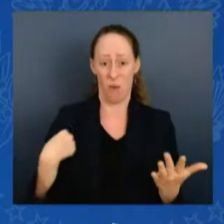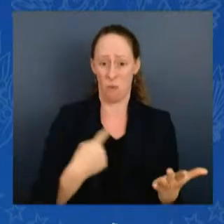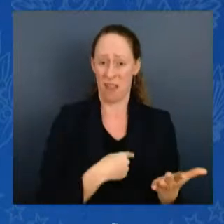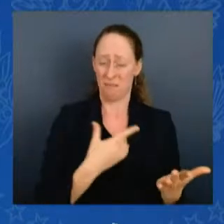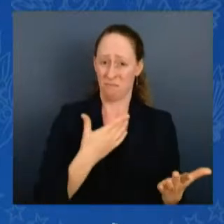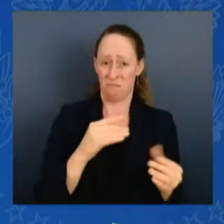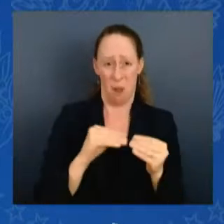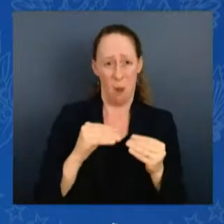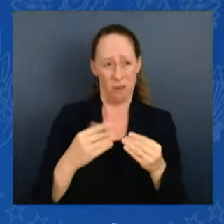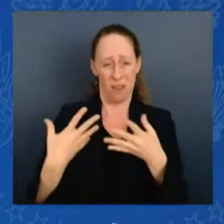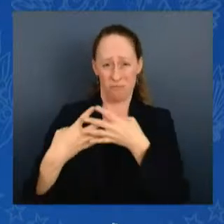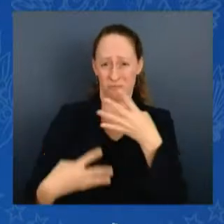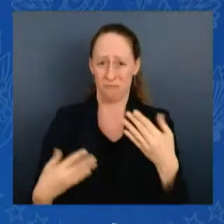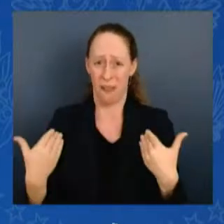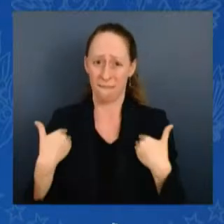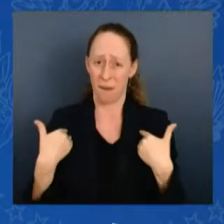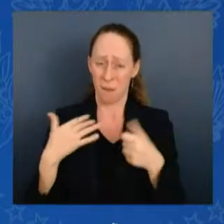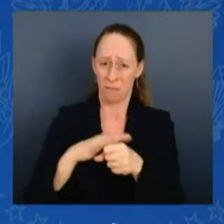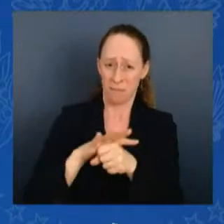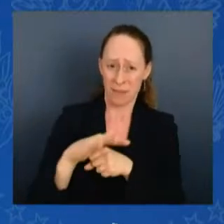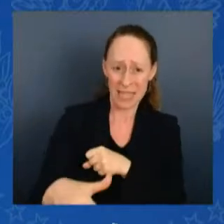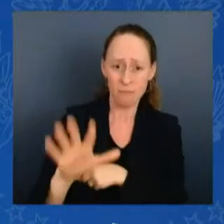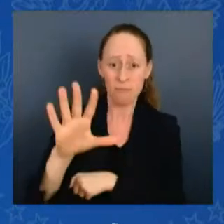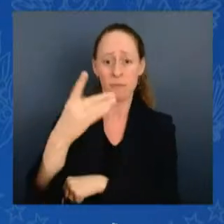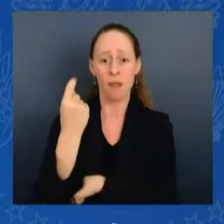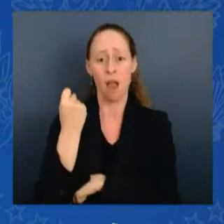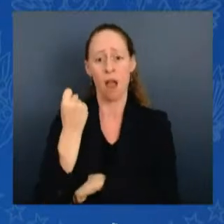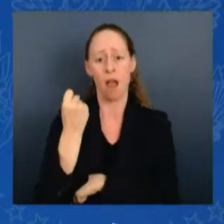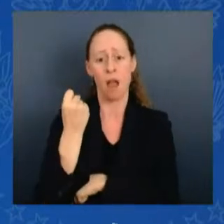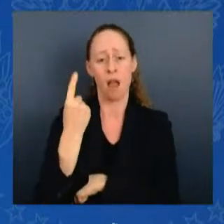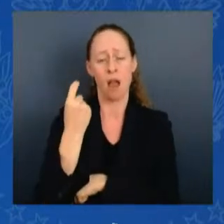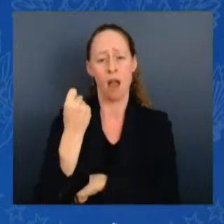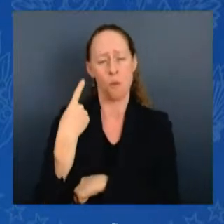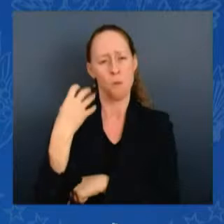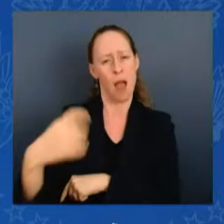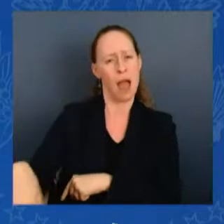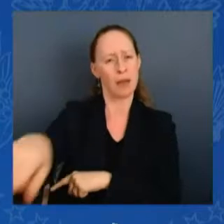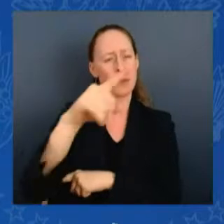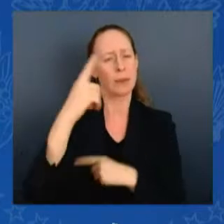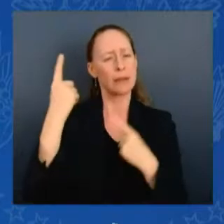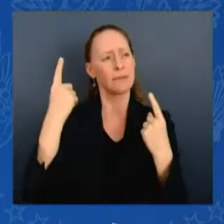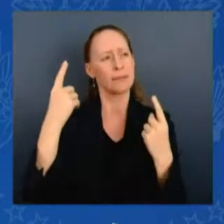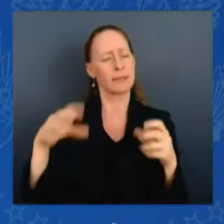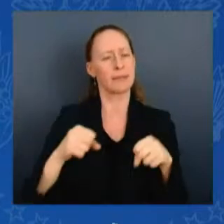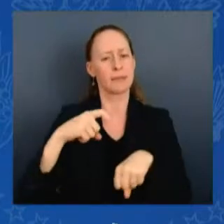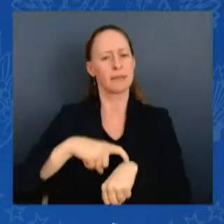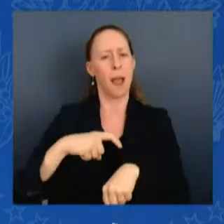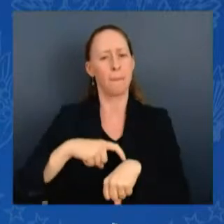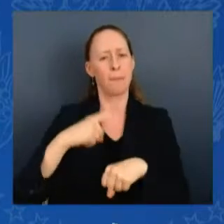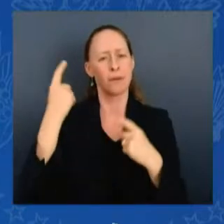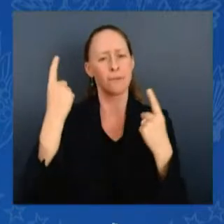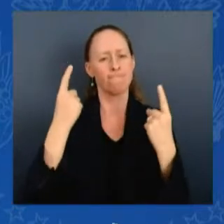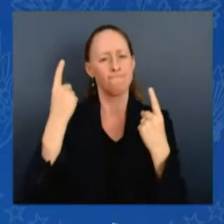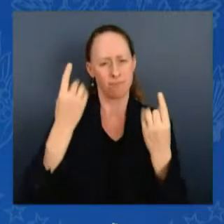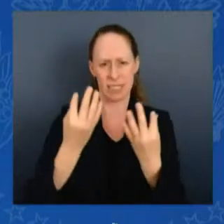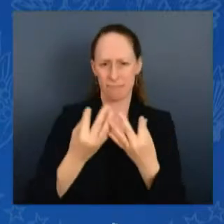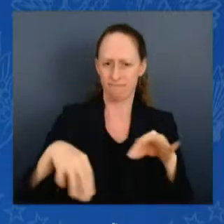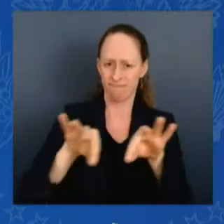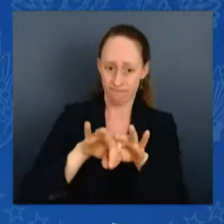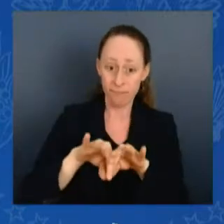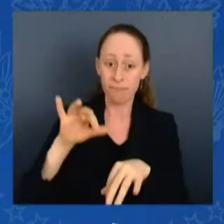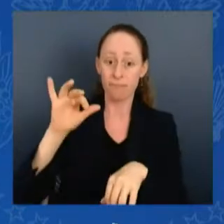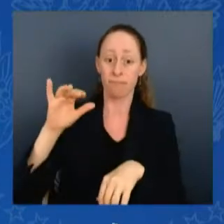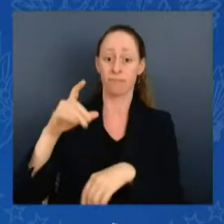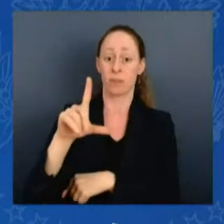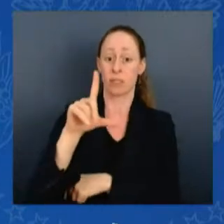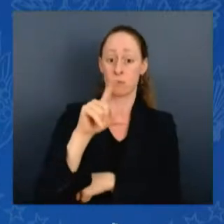this because it's significant. In the year 2020, the year I was elected president, only 9